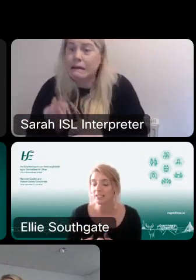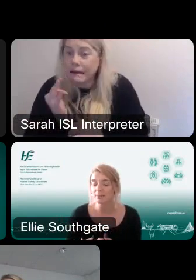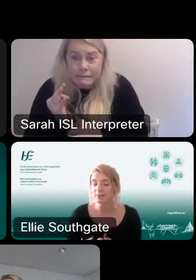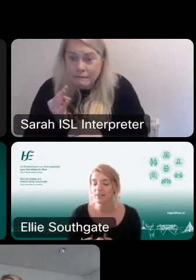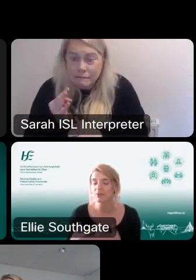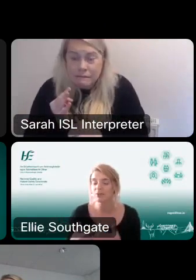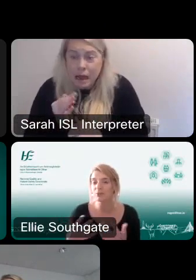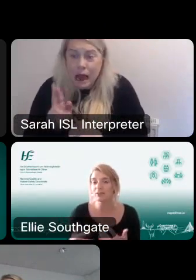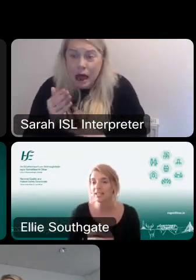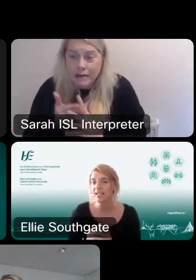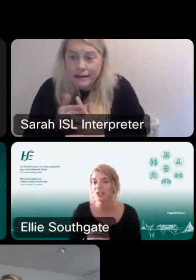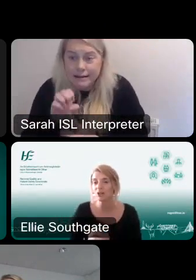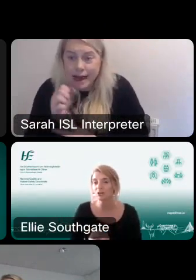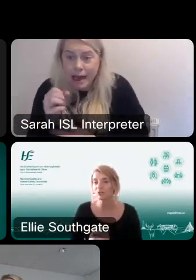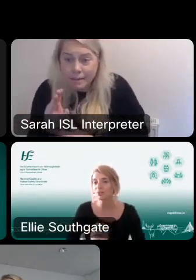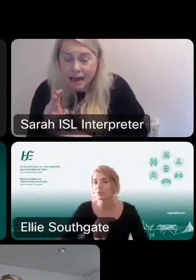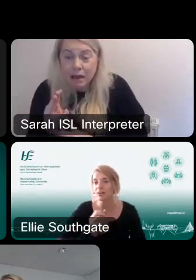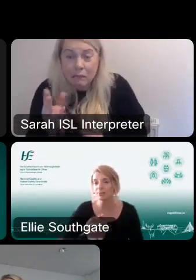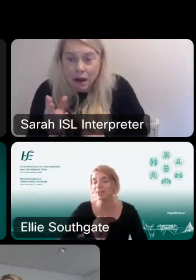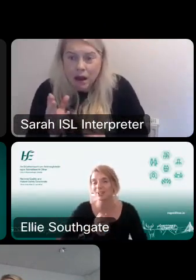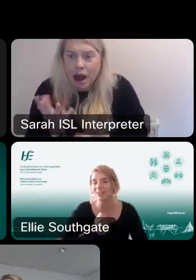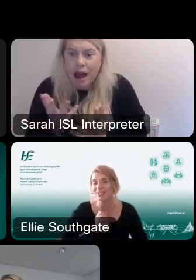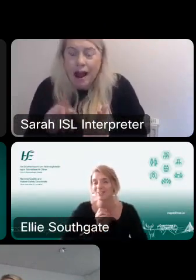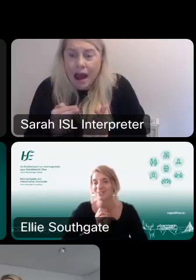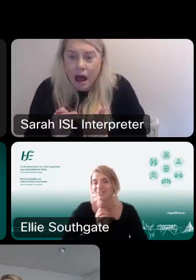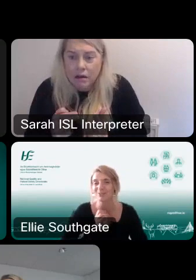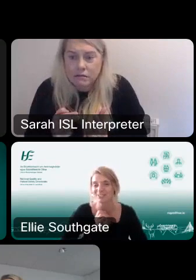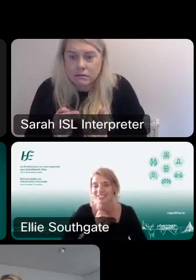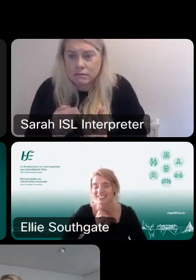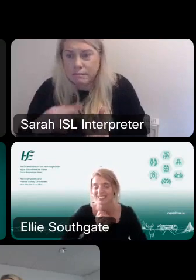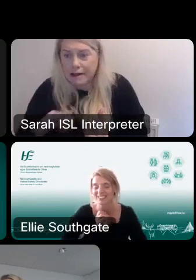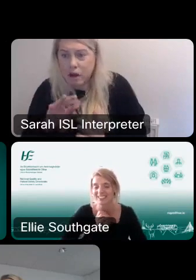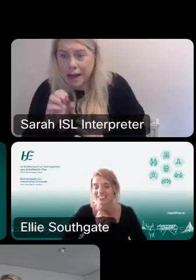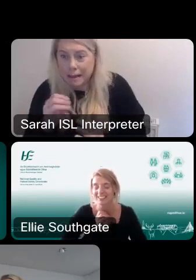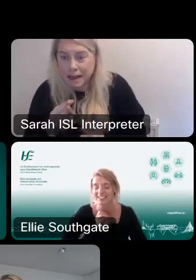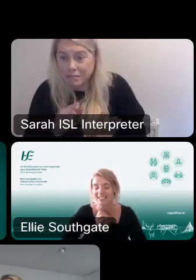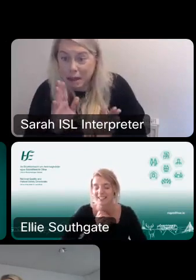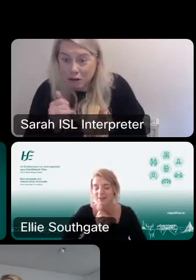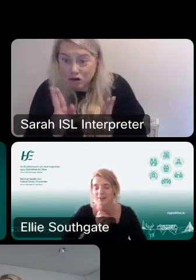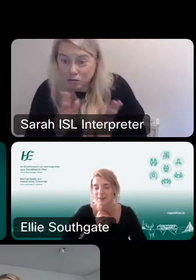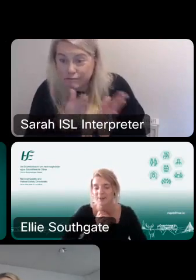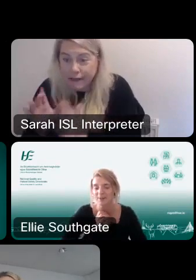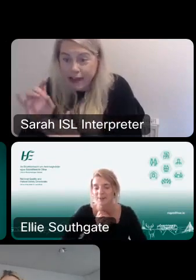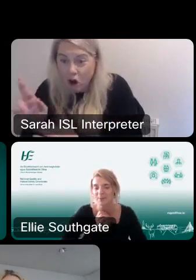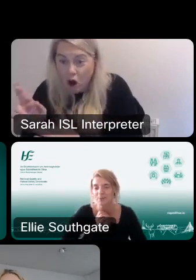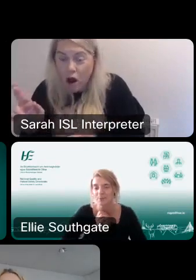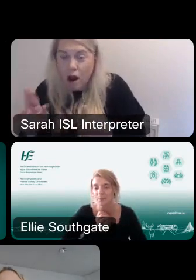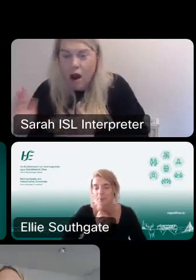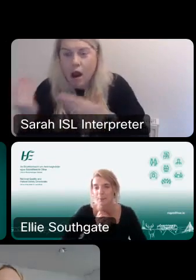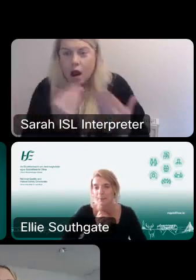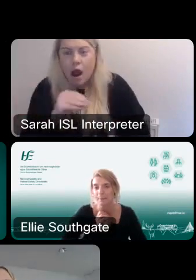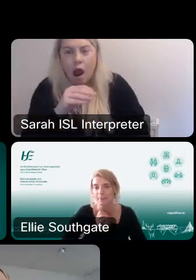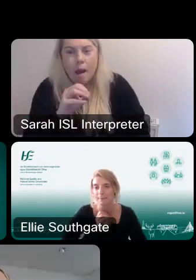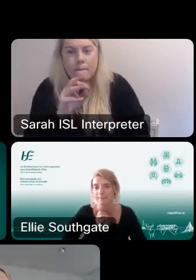to EAP. Presumably HR would support there, but I'll hand over to you there, Morgan. Okay, thanks. There are a couple of questions there,